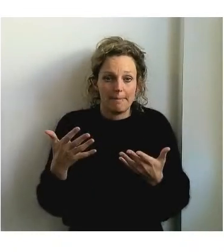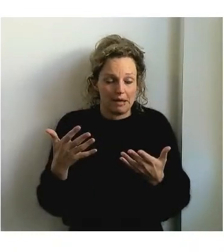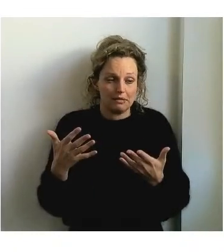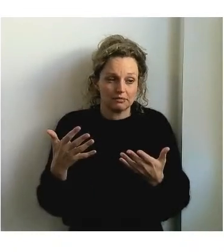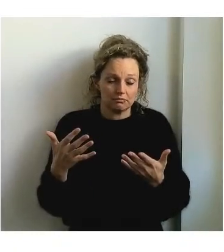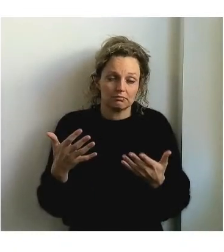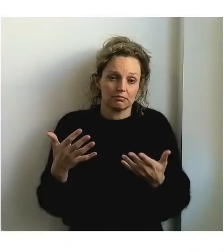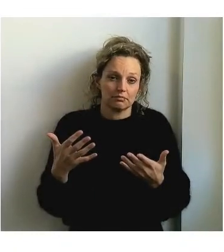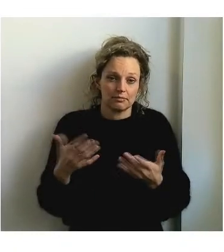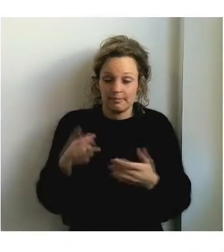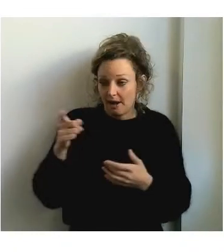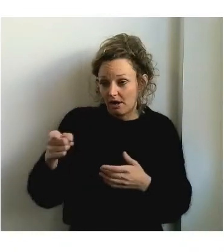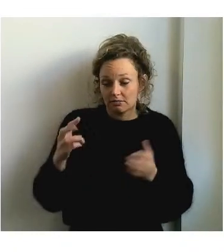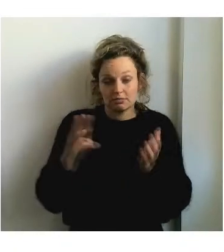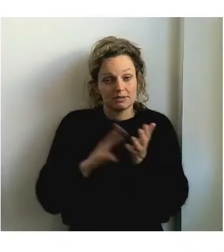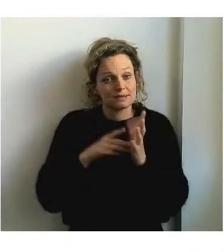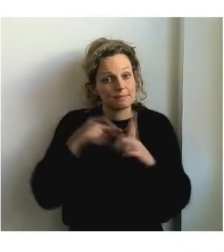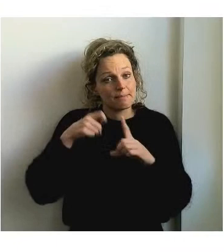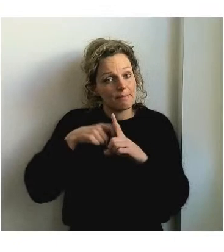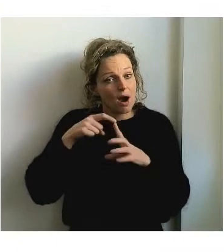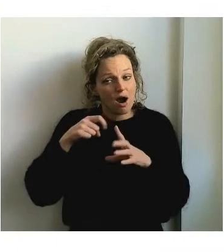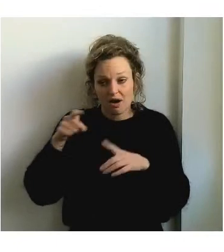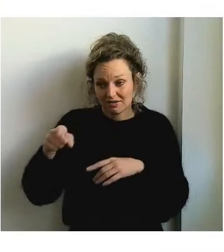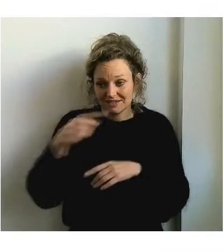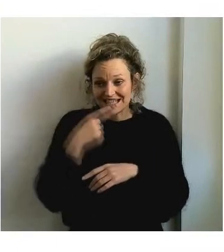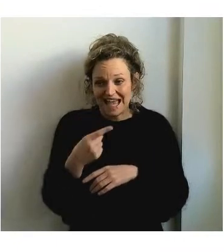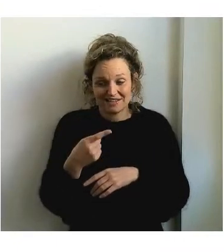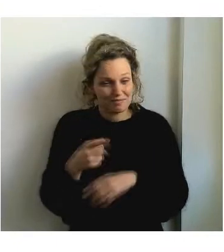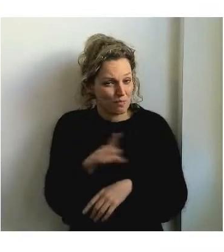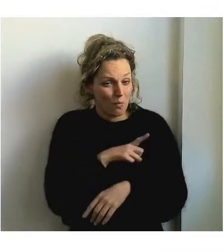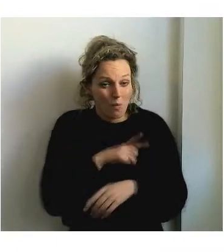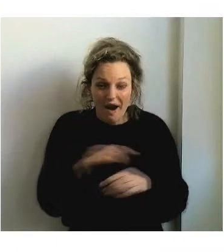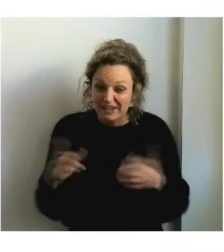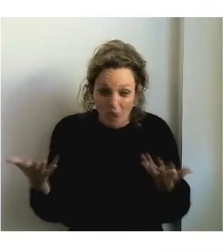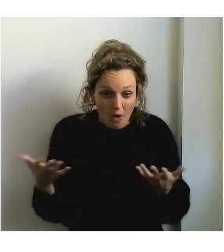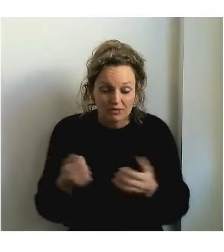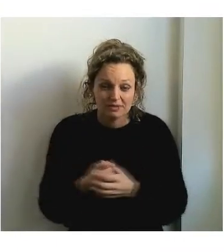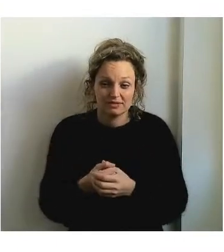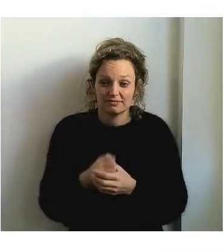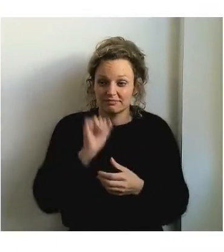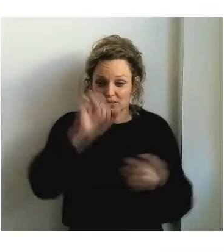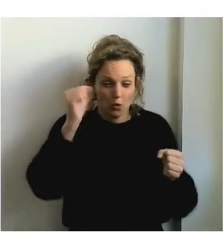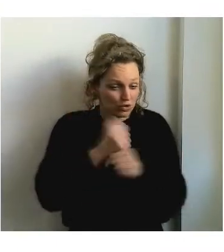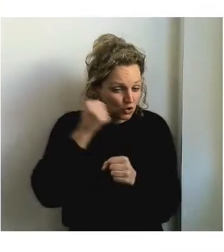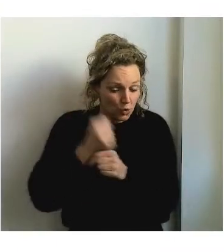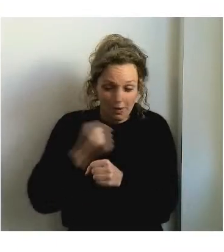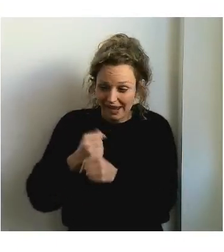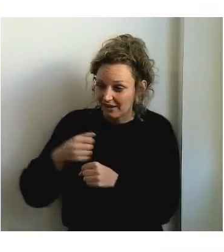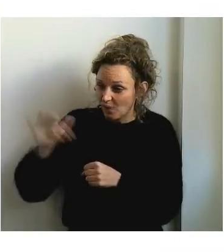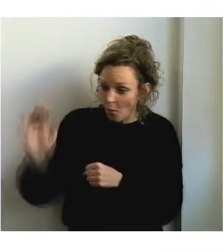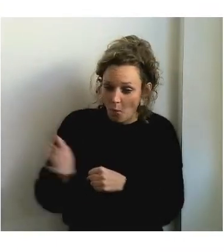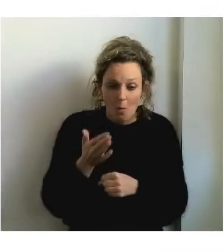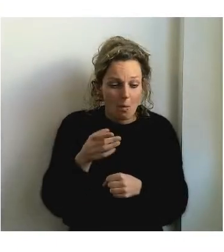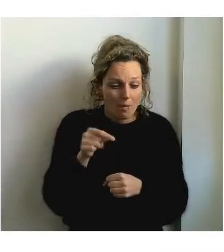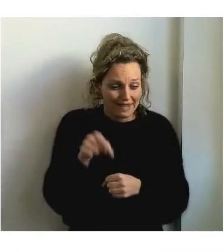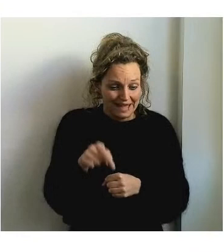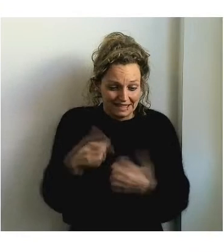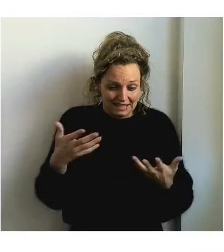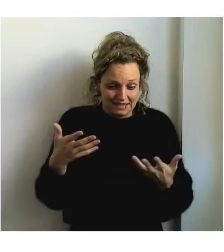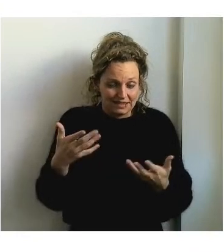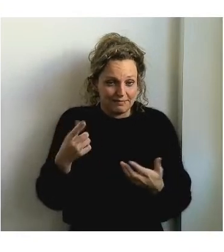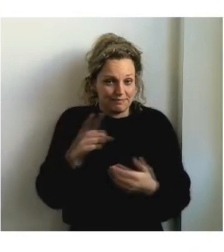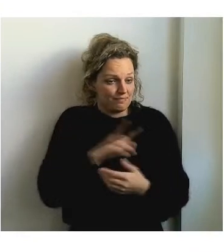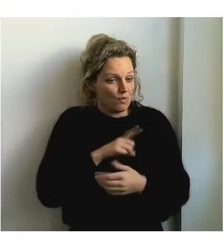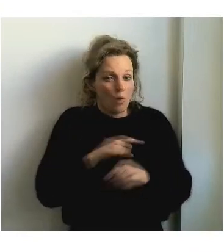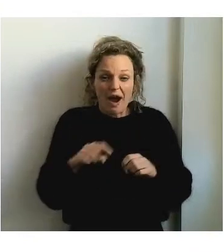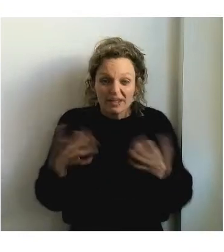saying there, why wouldn't you? Yeah. You're doing all this. Why wouldn't you go forward and have that badge and say to other people, and as you